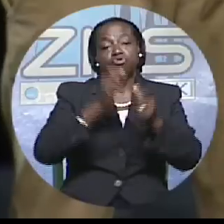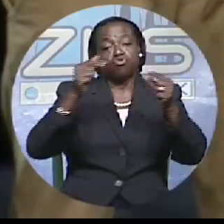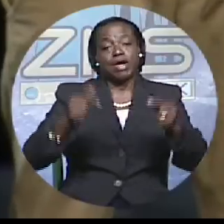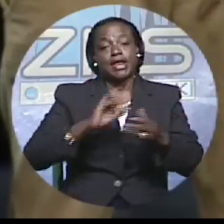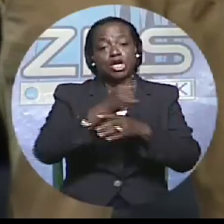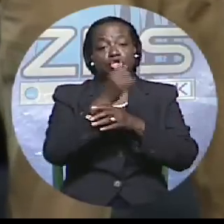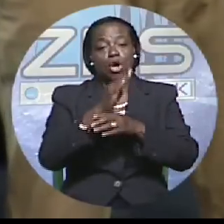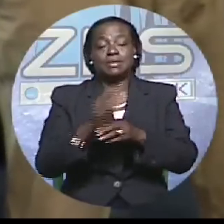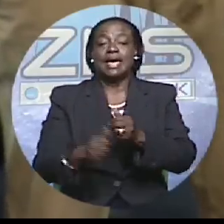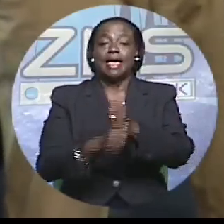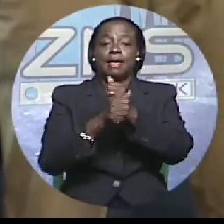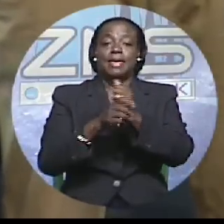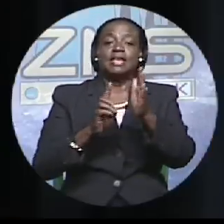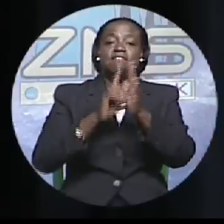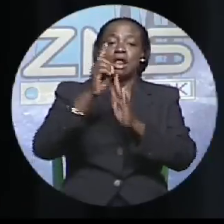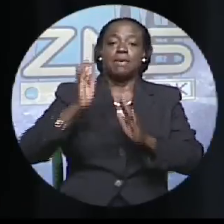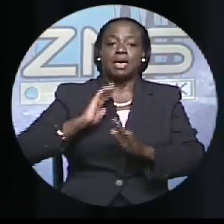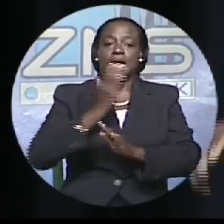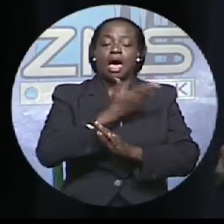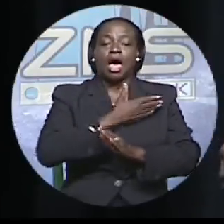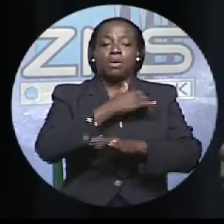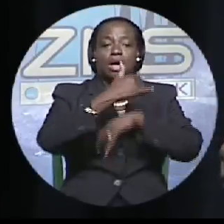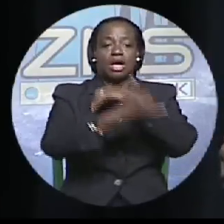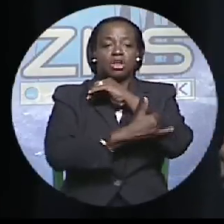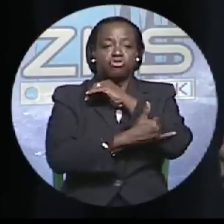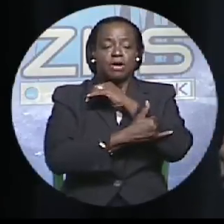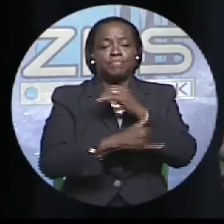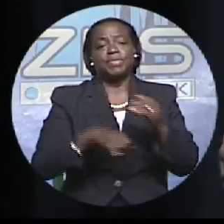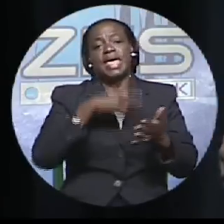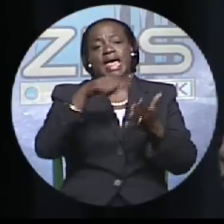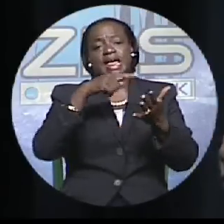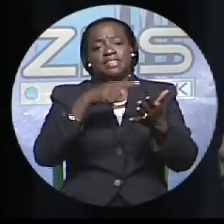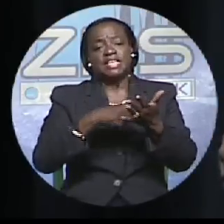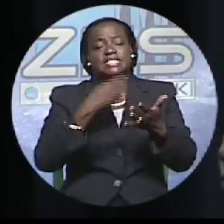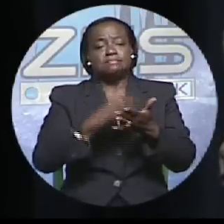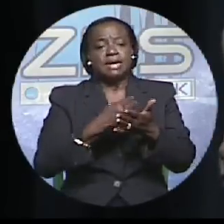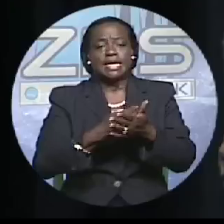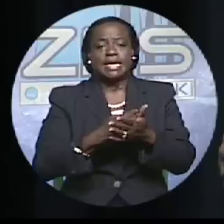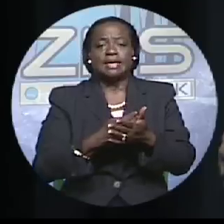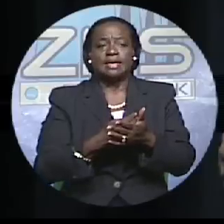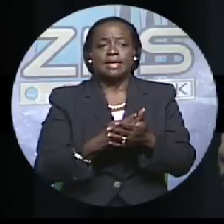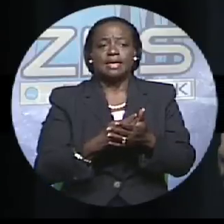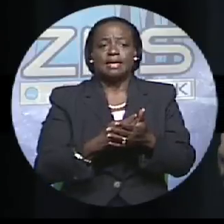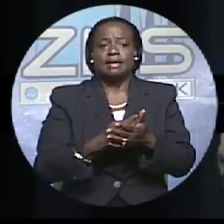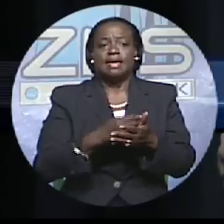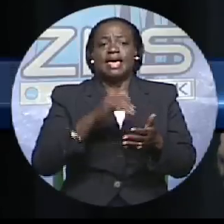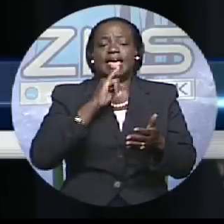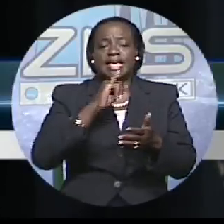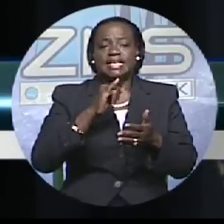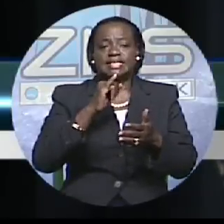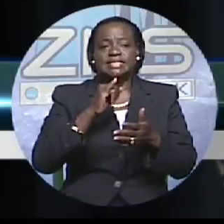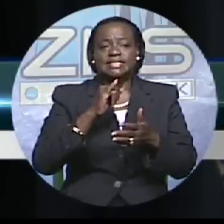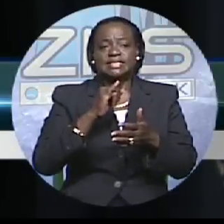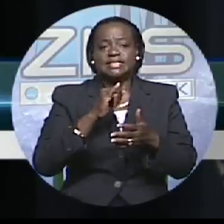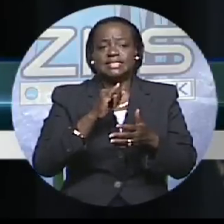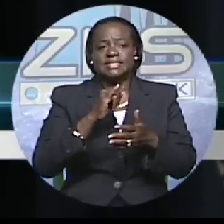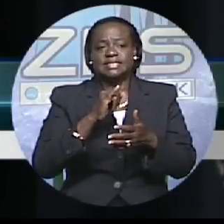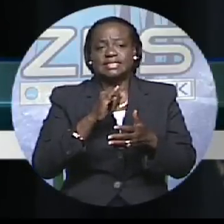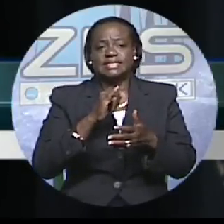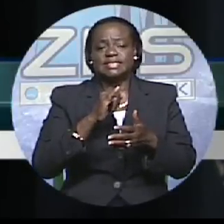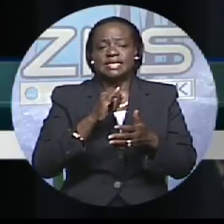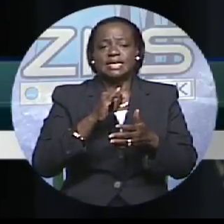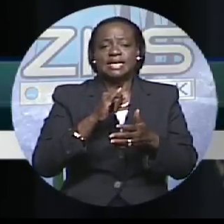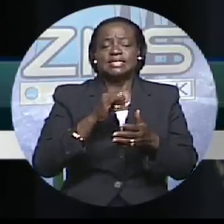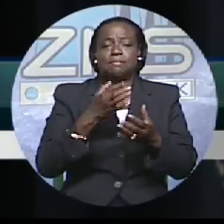in developing our country. This bursary award is more than just an award for many, but rather a sign that there is someone that believes in